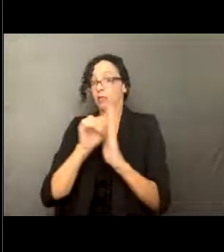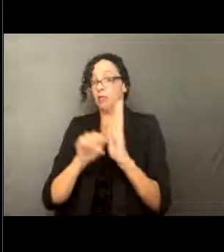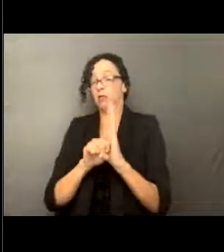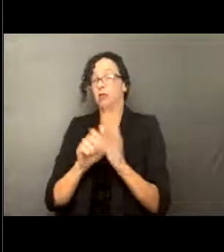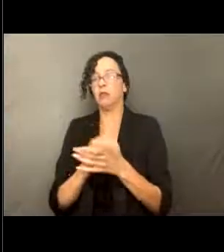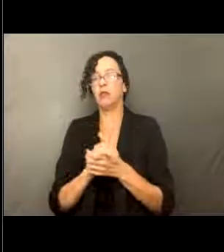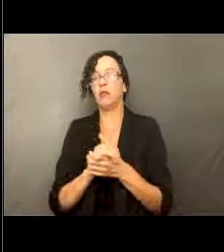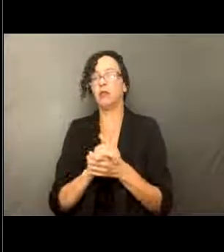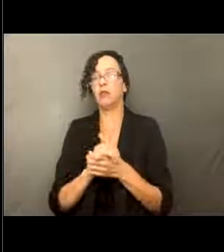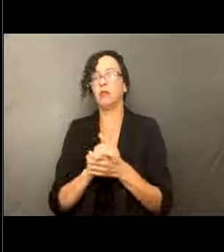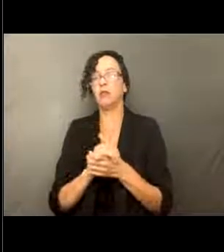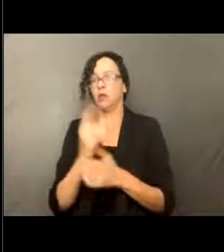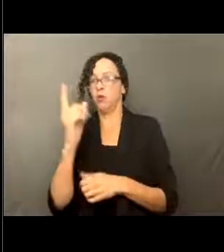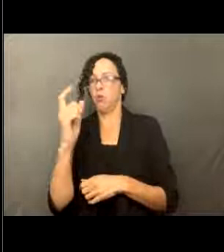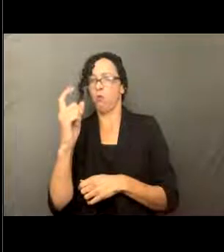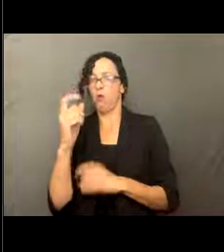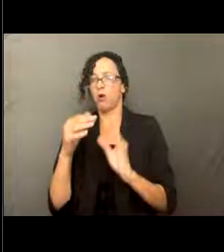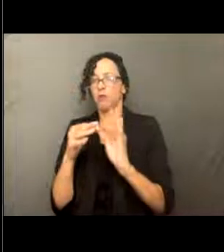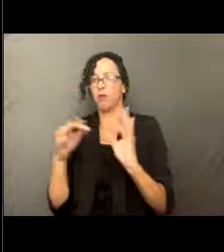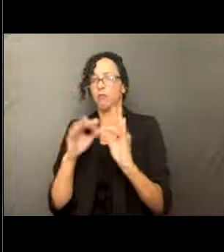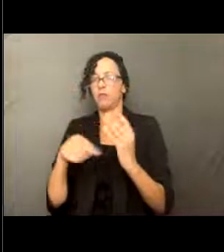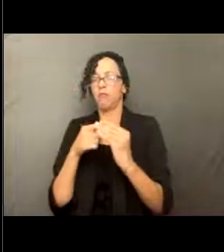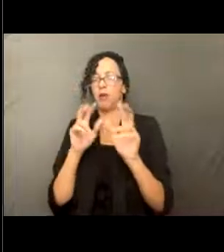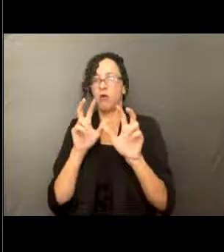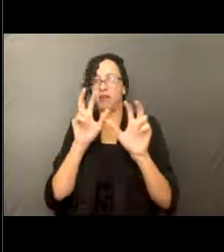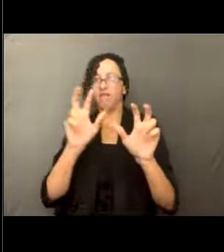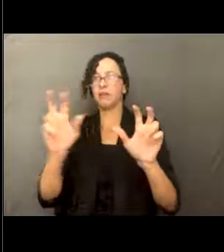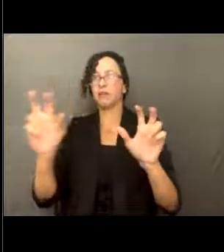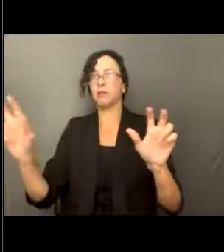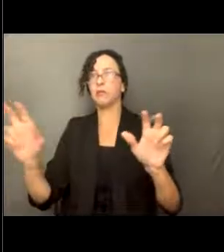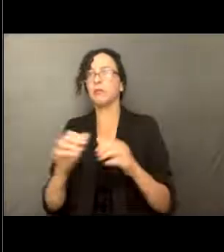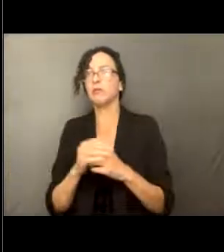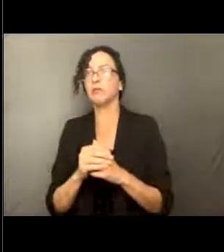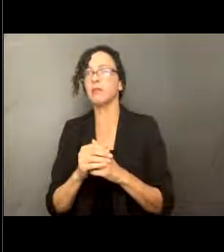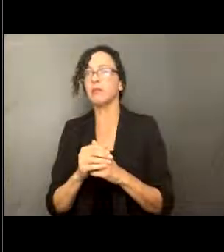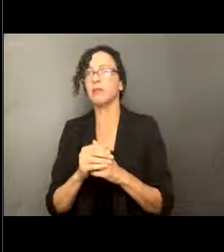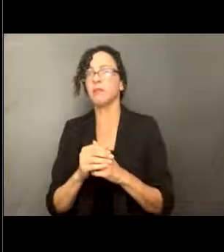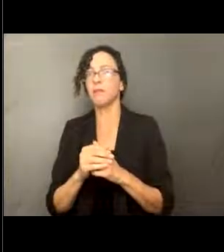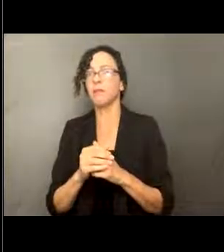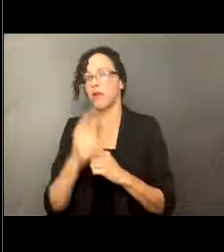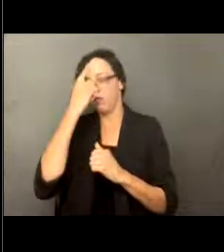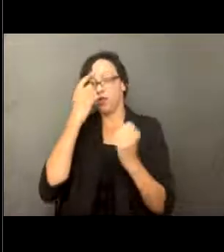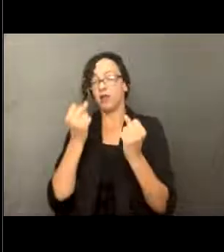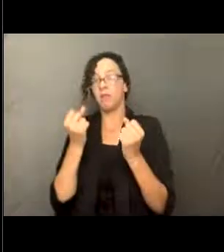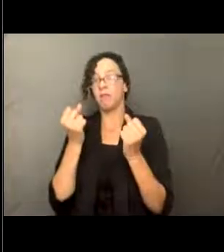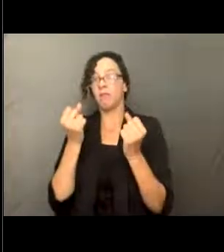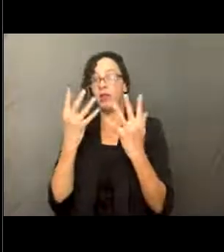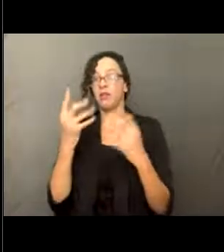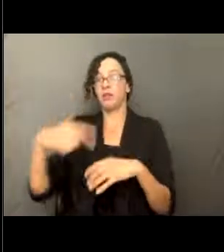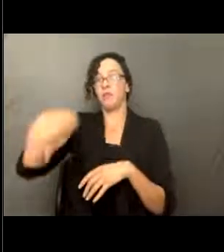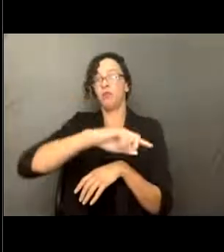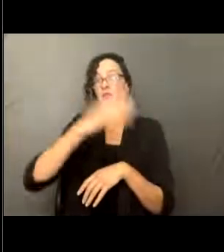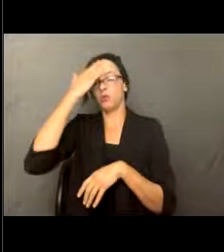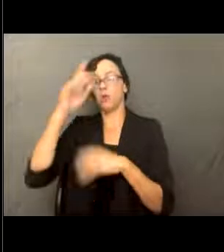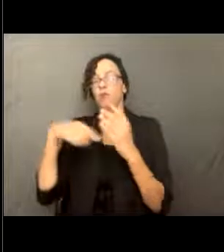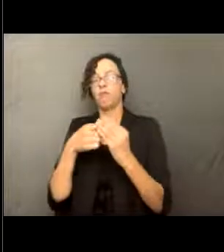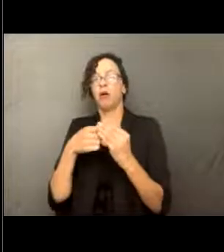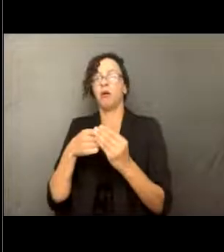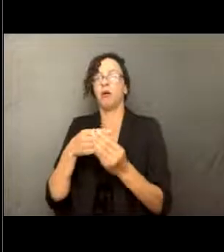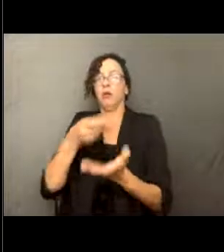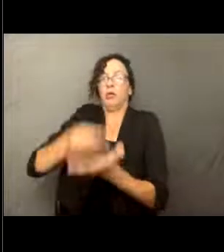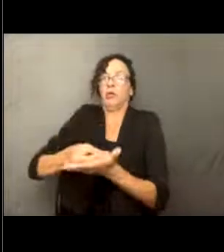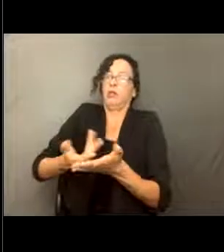And one more note on investments. I think many of you also know the Inflation Reduction Act passed